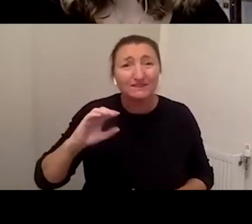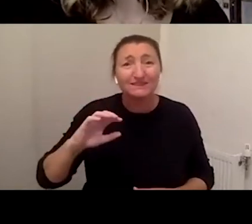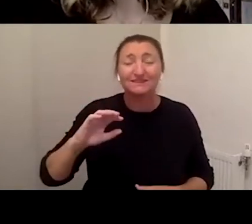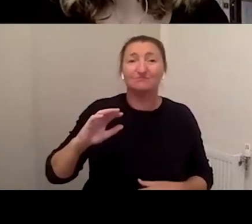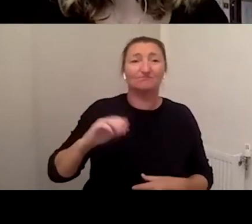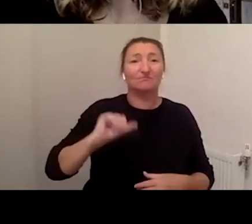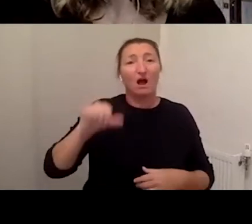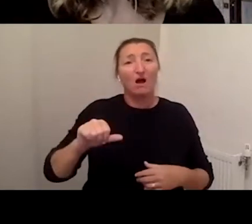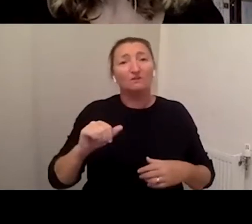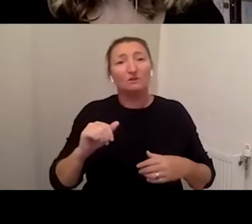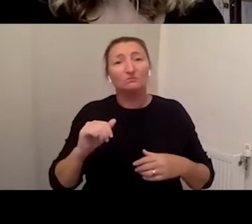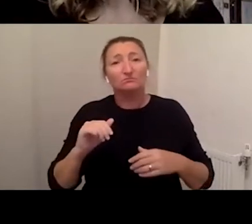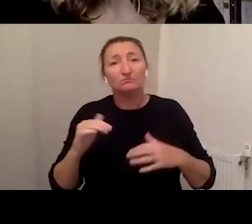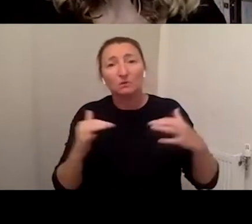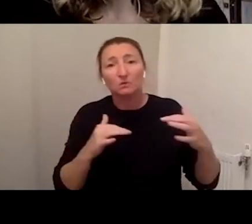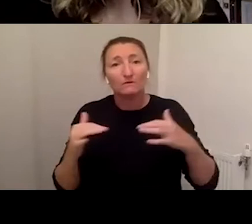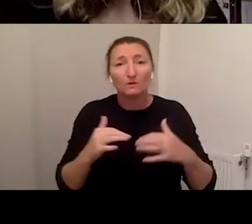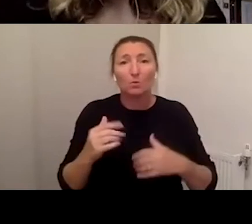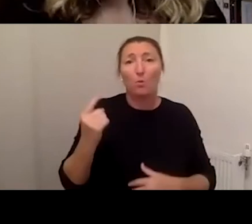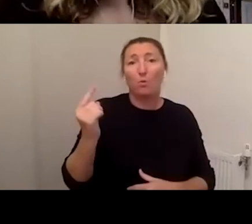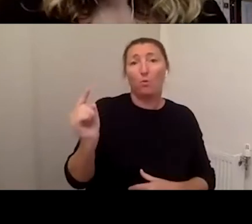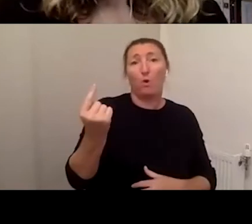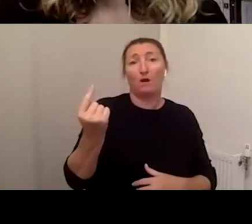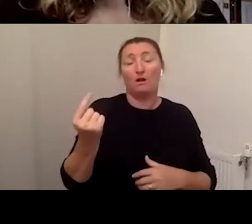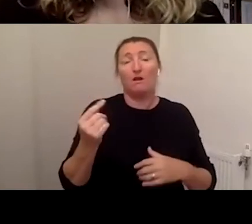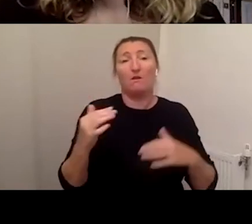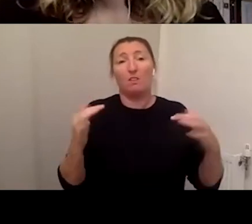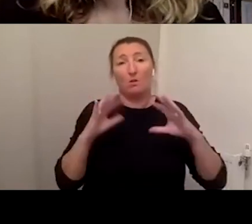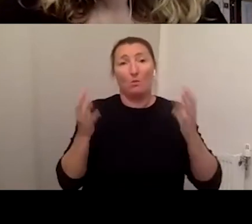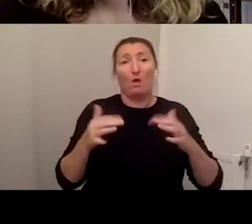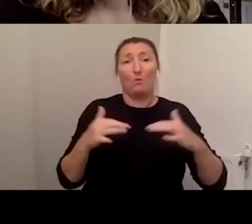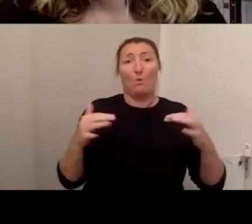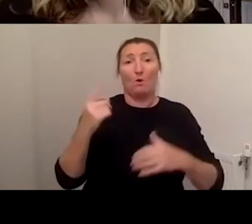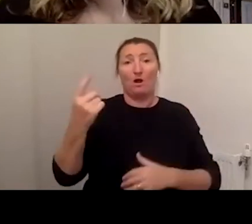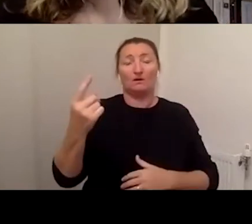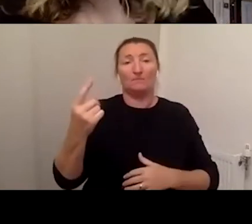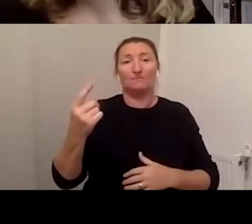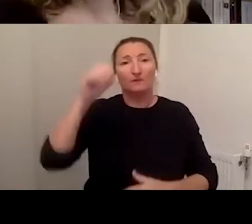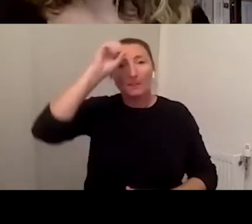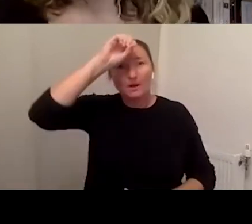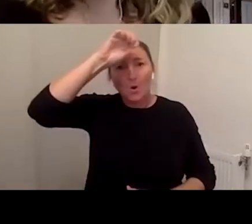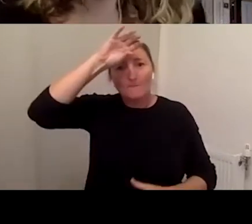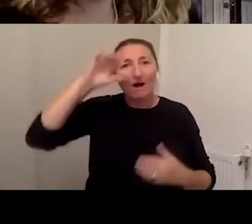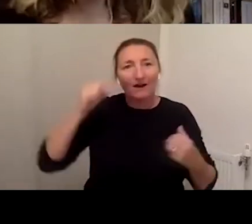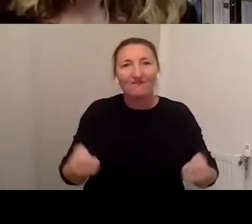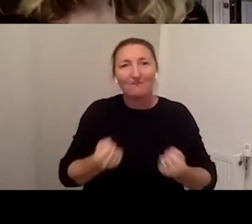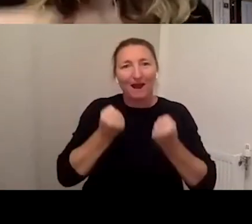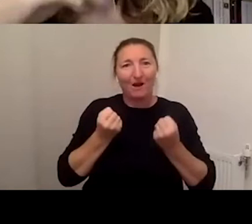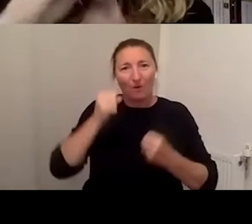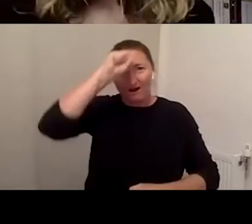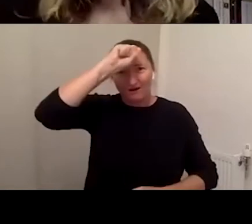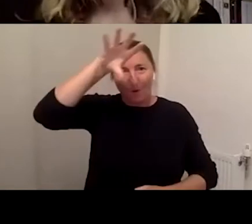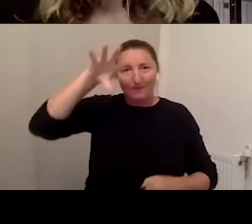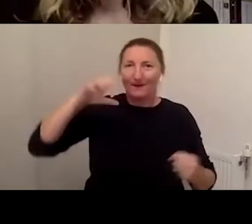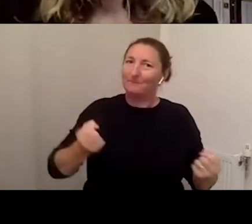I, or around World War I, moving to oil. Because the coal industry meant that the miners had power, and they didn't want any